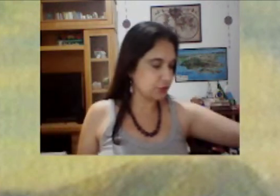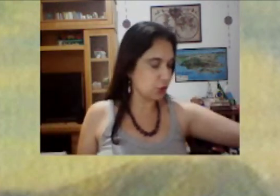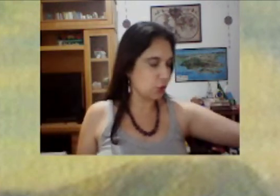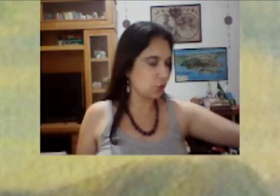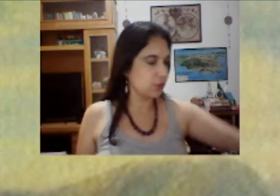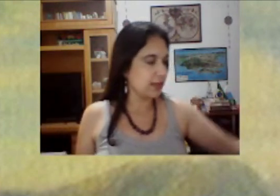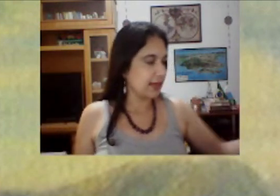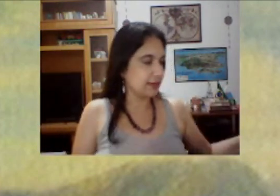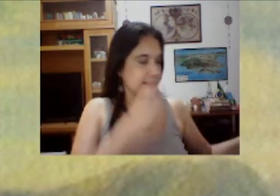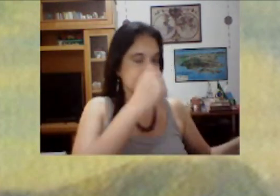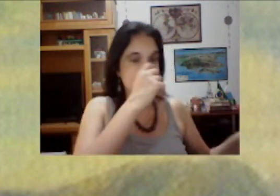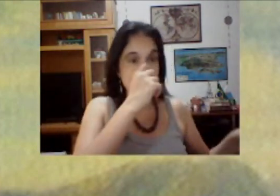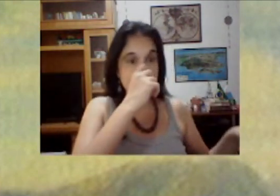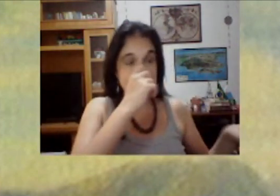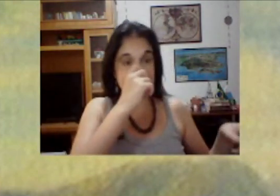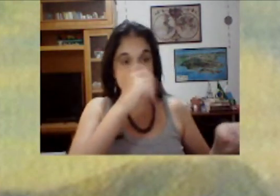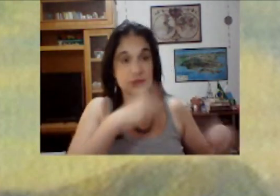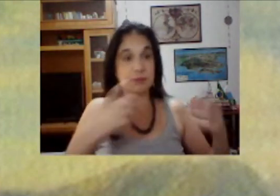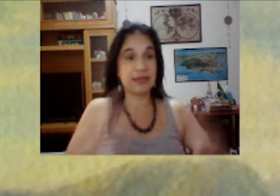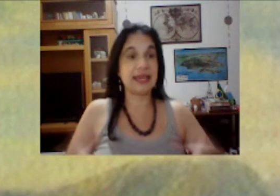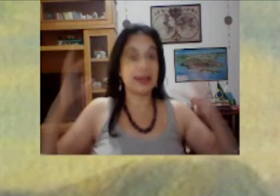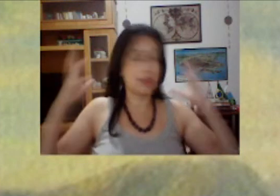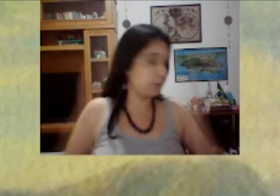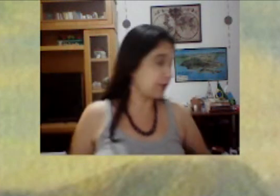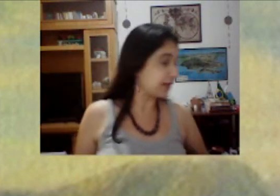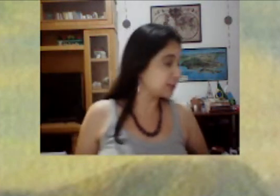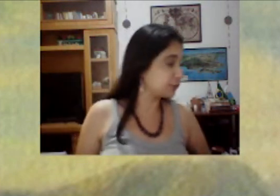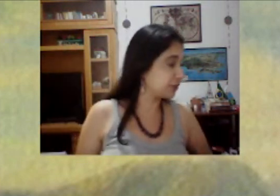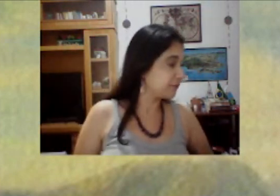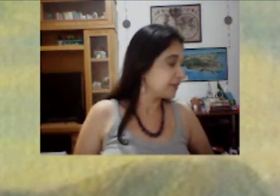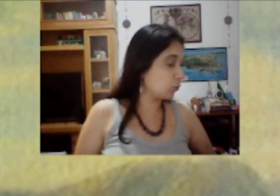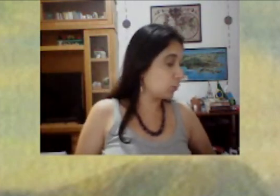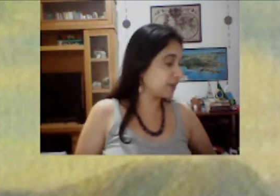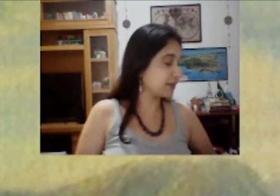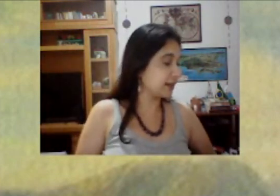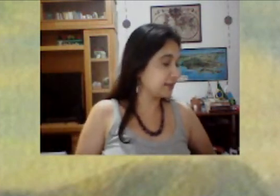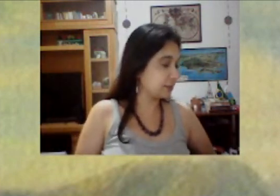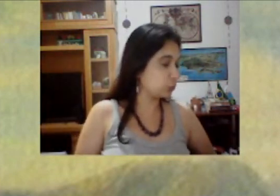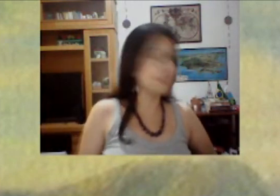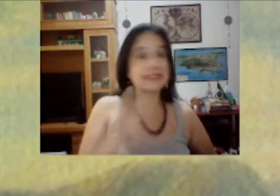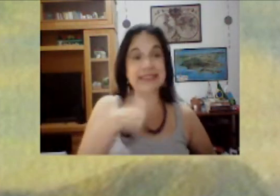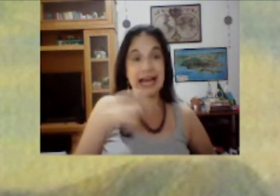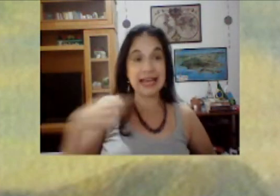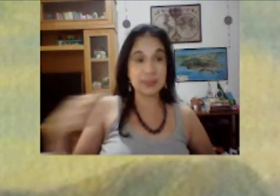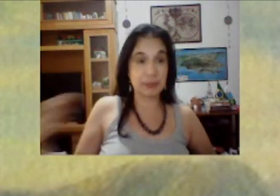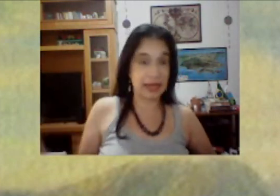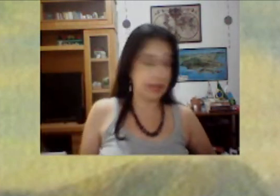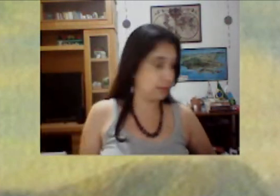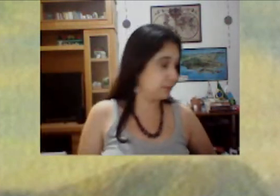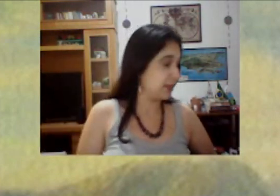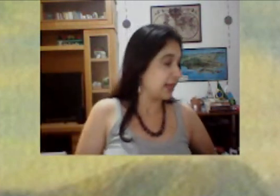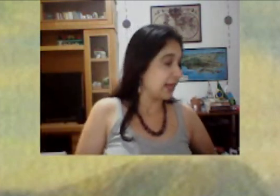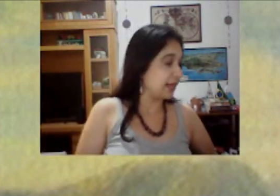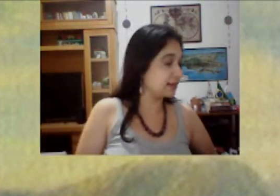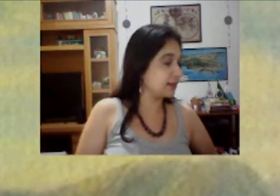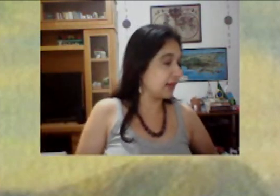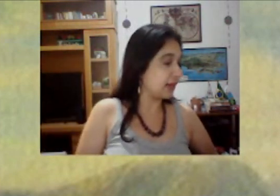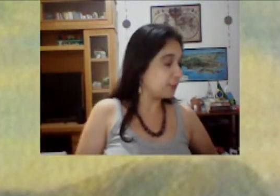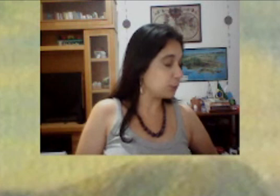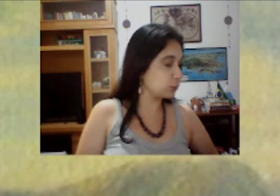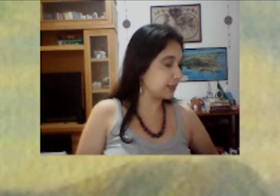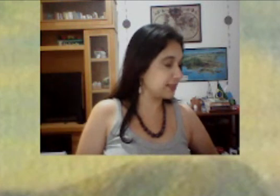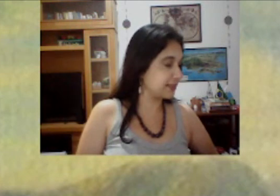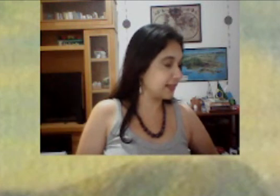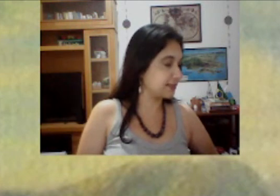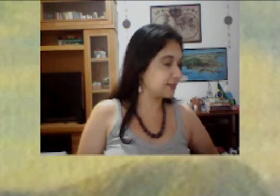And so this urbanization began effectively with a decree signed by him in